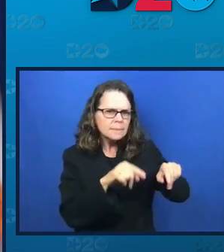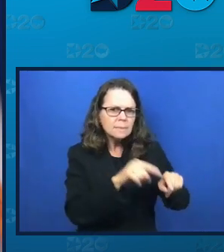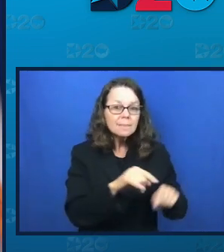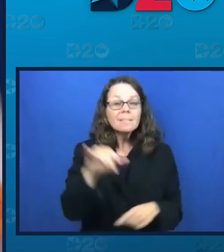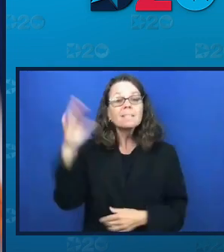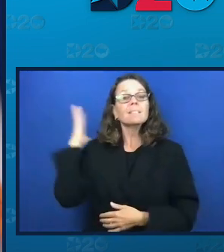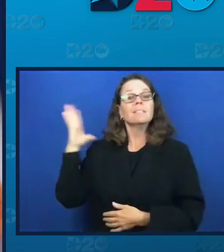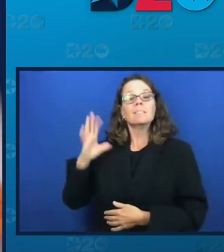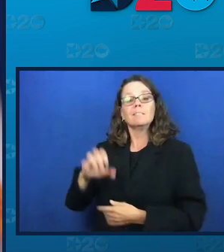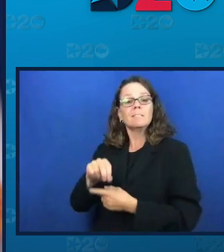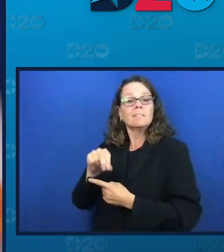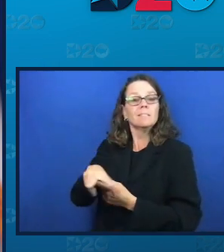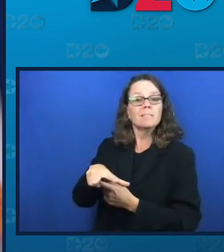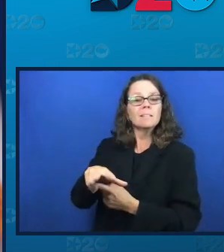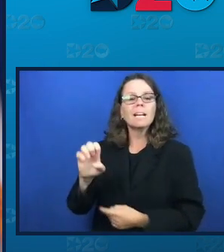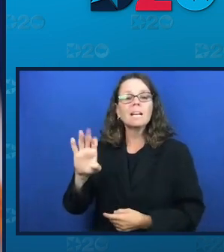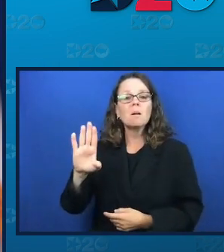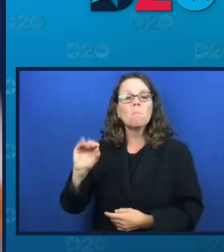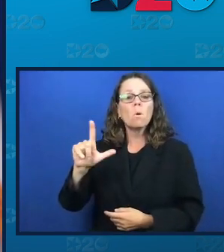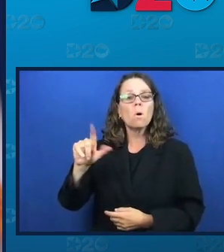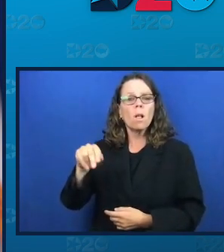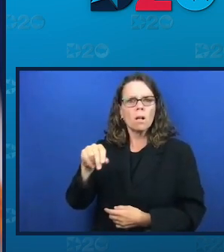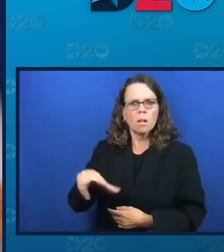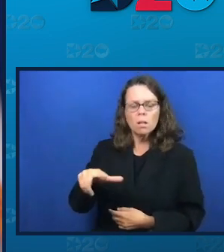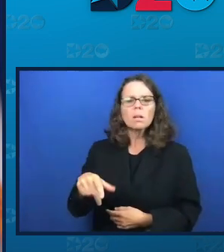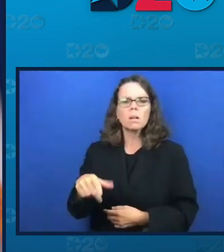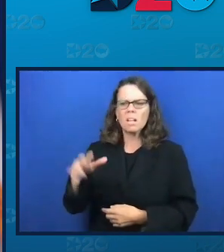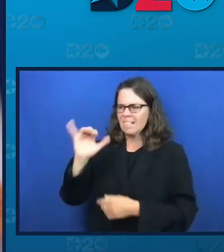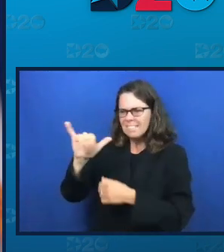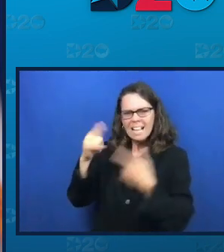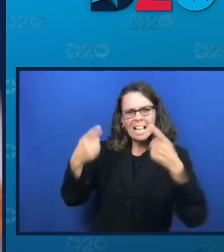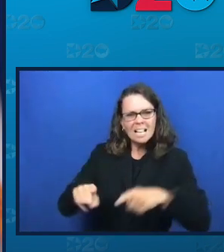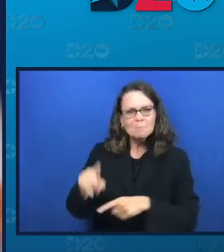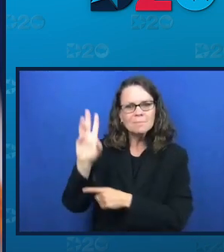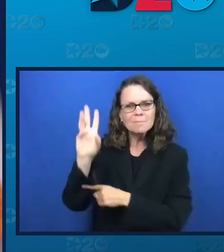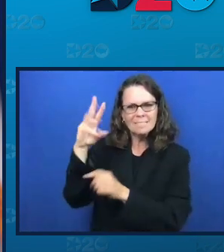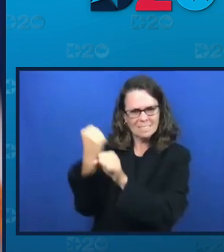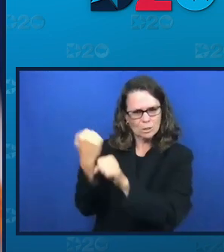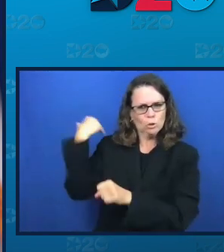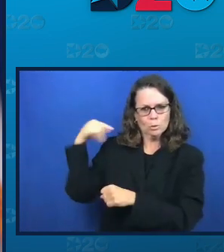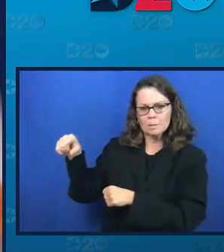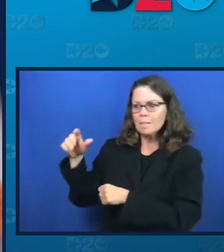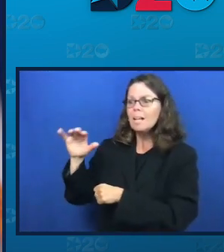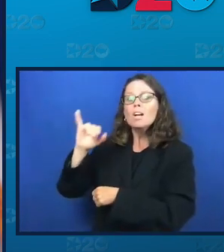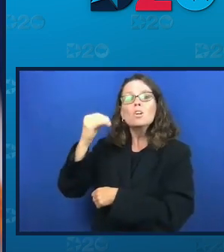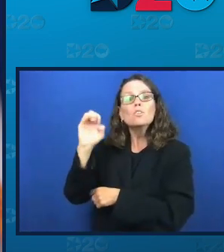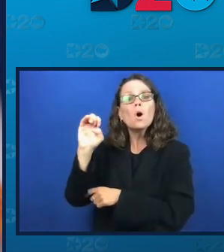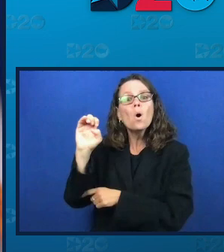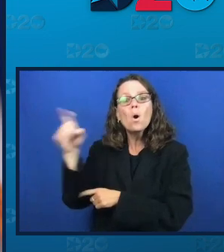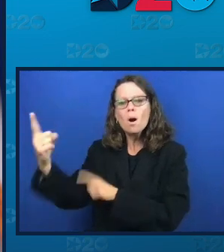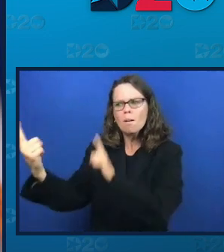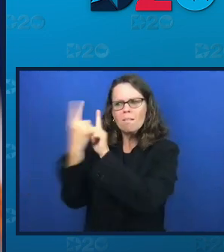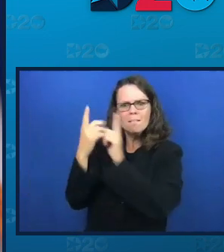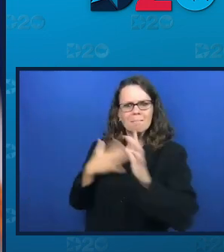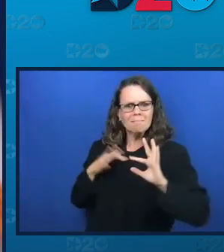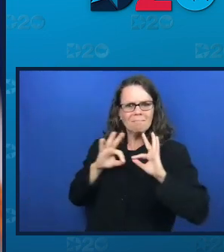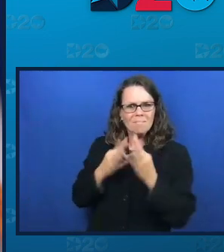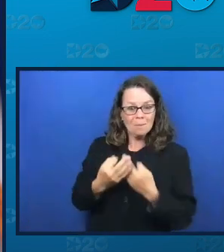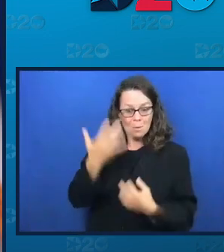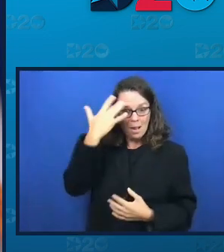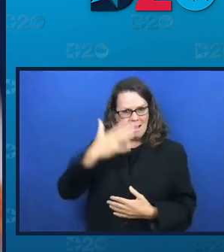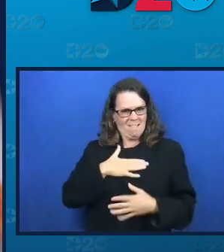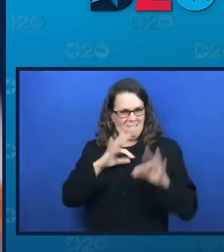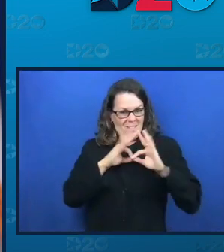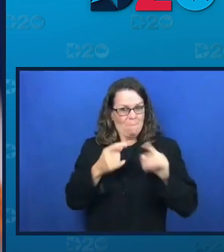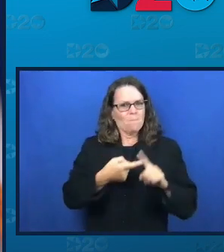Biden met my family, many of them immigrants, awed to be in the nation's capital, I saw how he kneeled beside my grandmother's